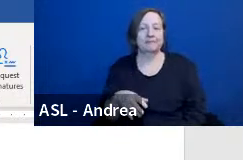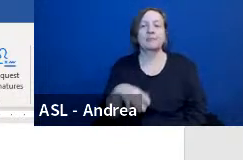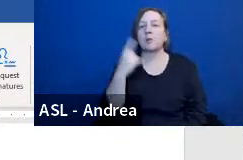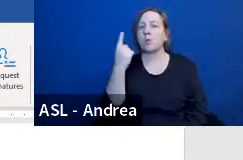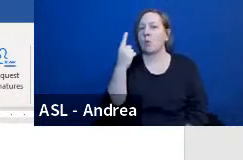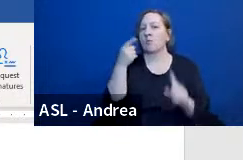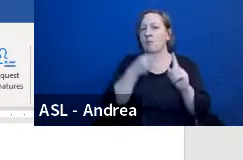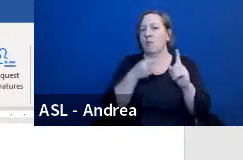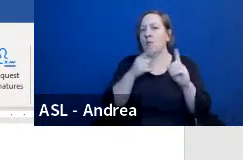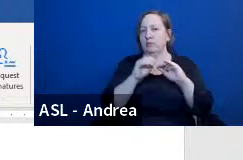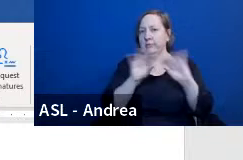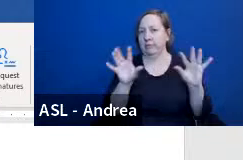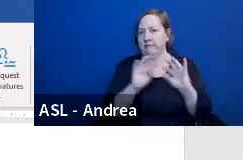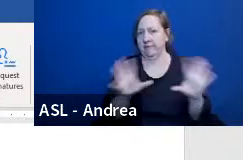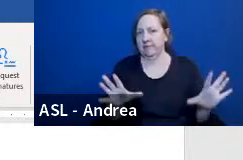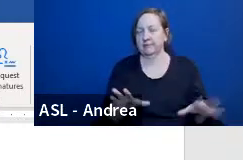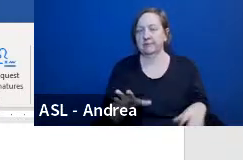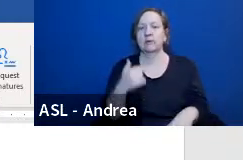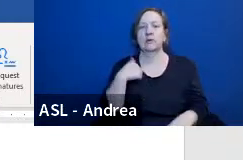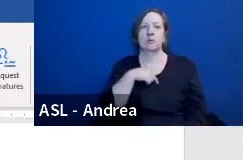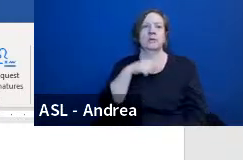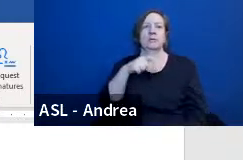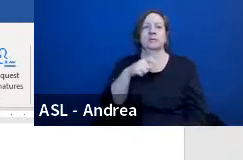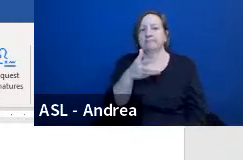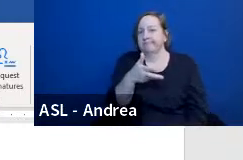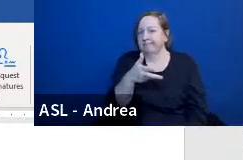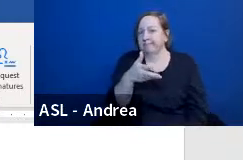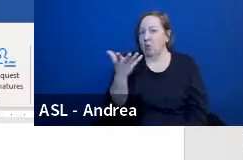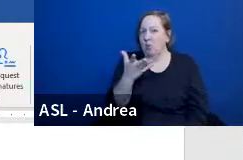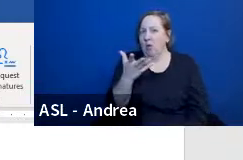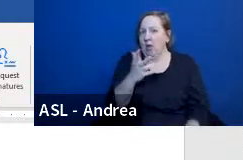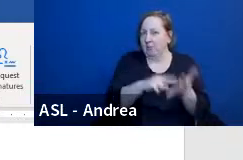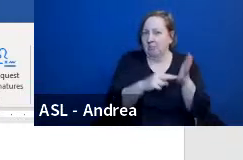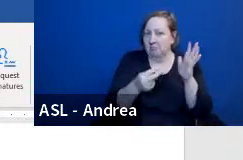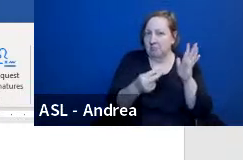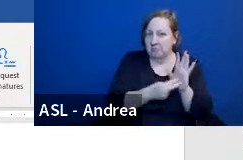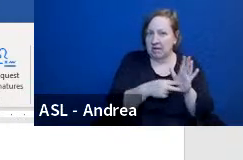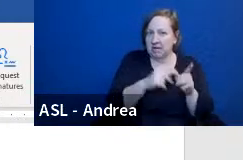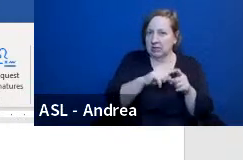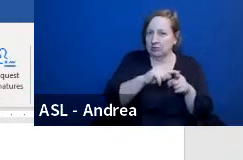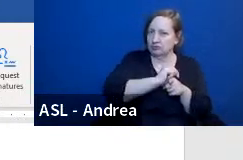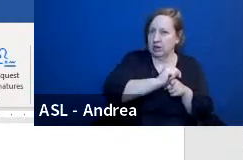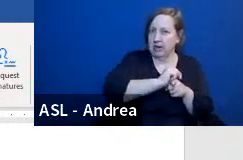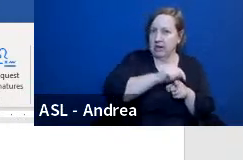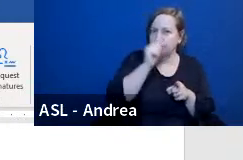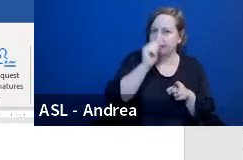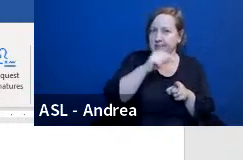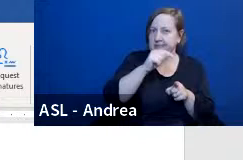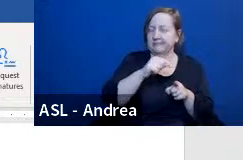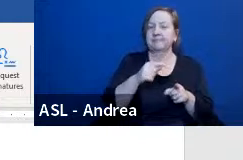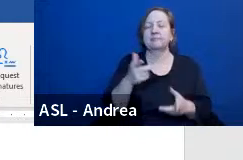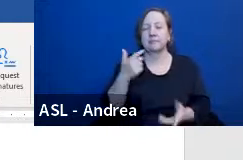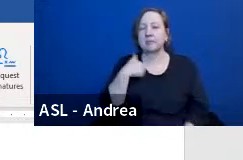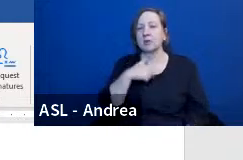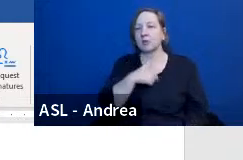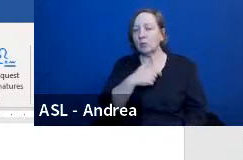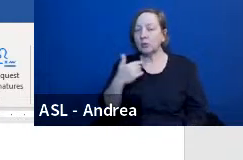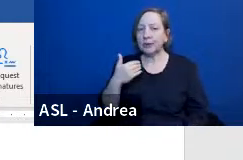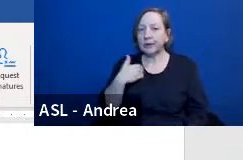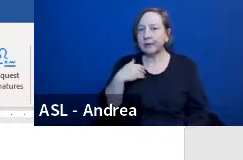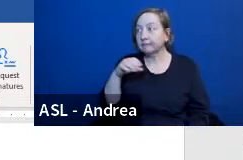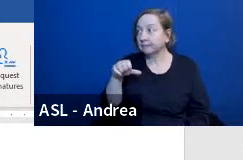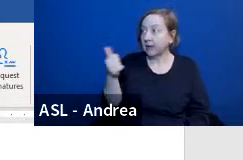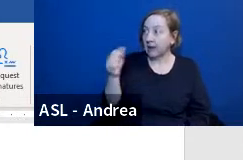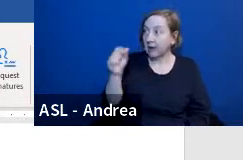of clarification that we would need is what really is meant by trained, because we do have some